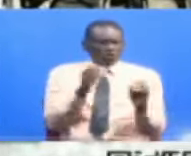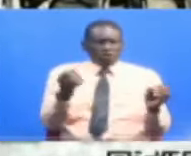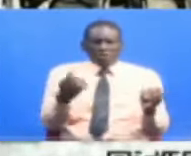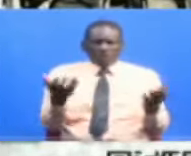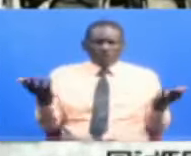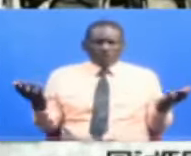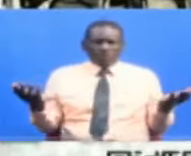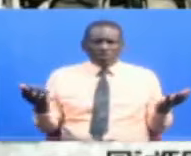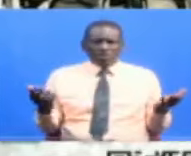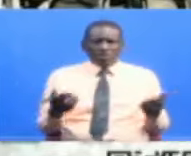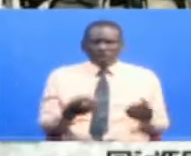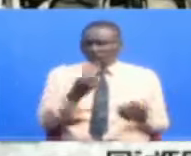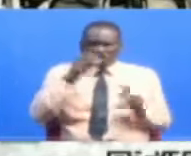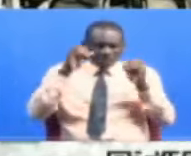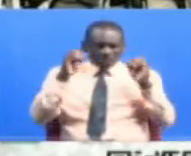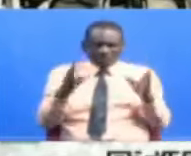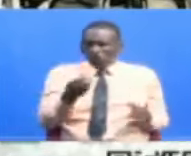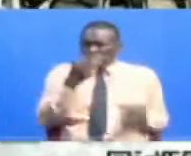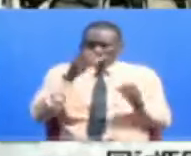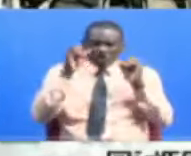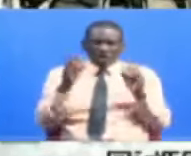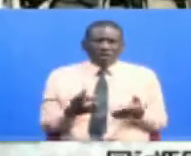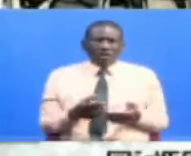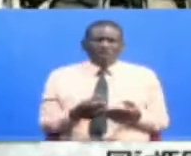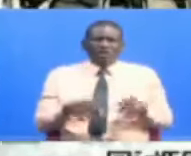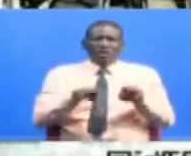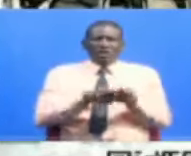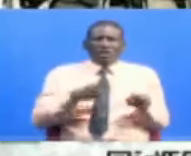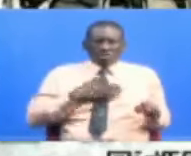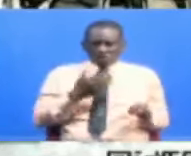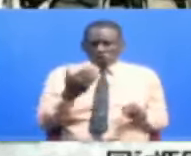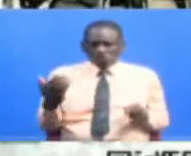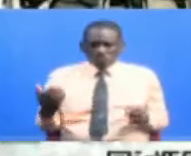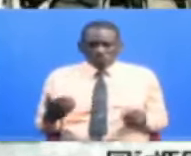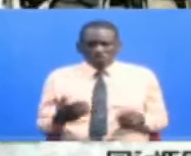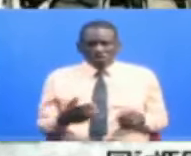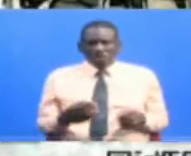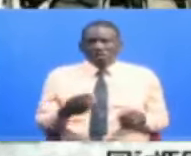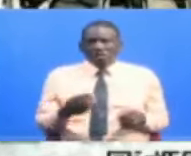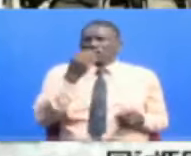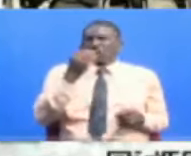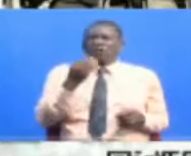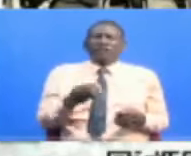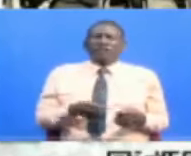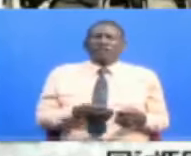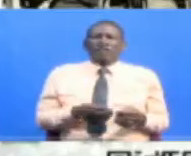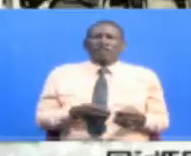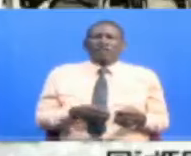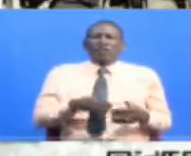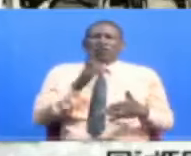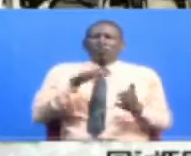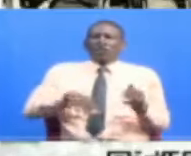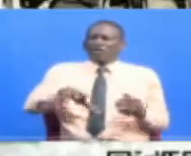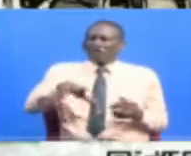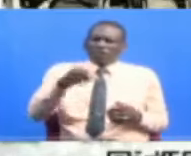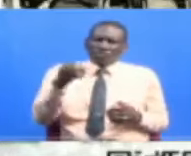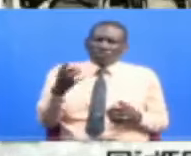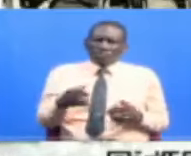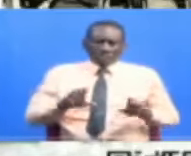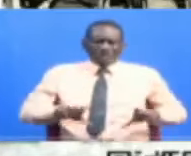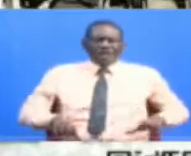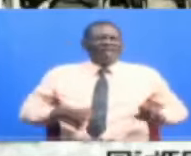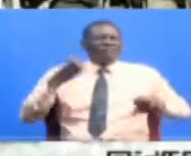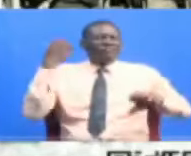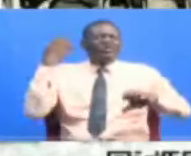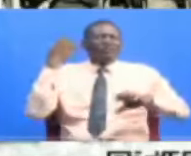kitu nimekula hata watoto wamekula ile, yani wamepata. Maisha